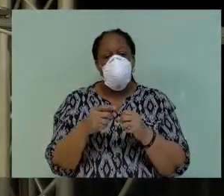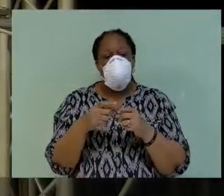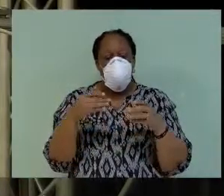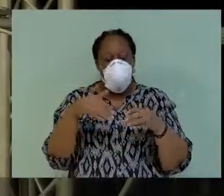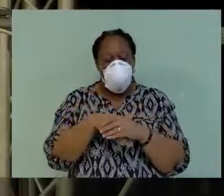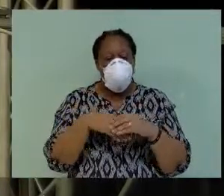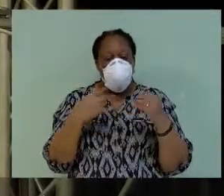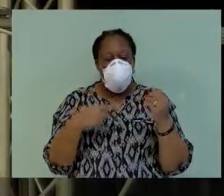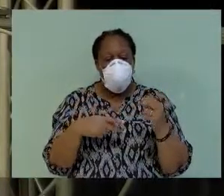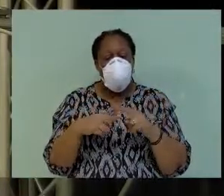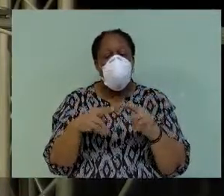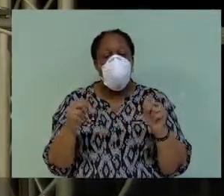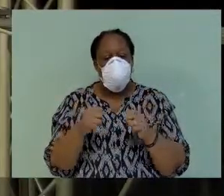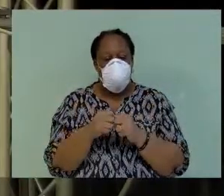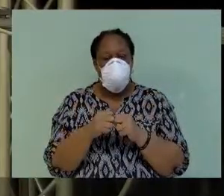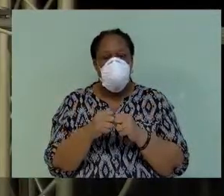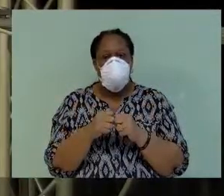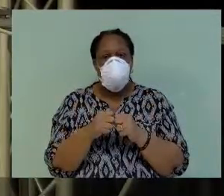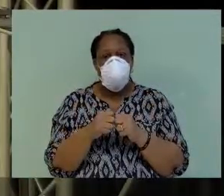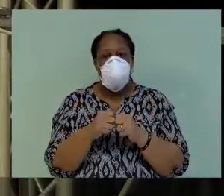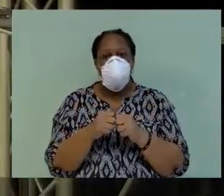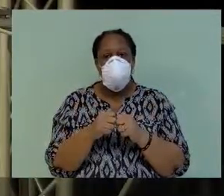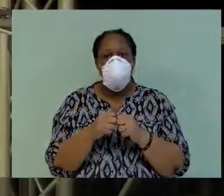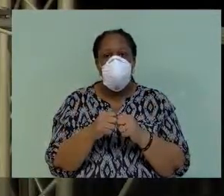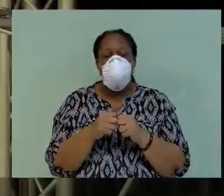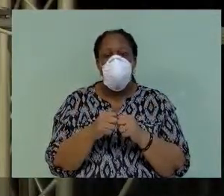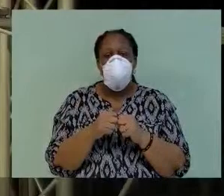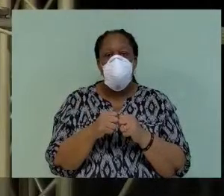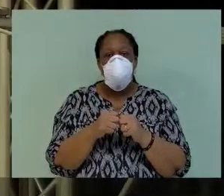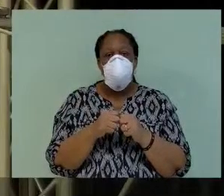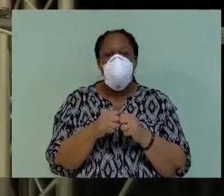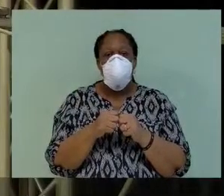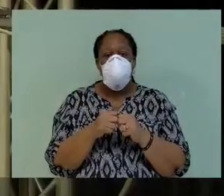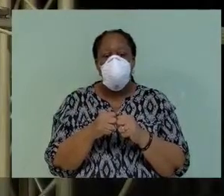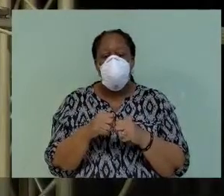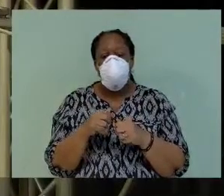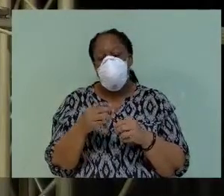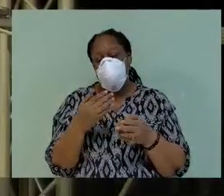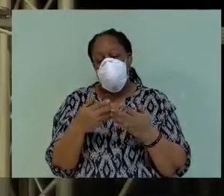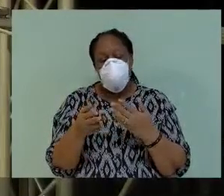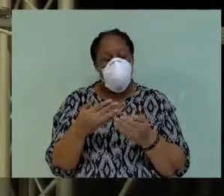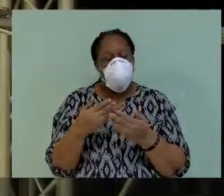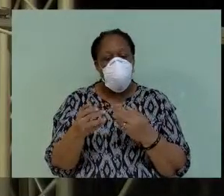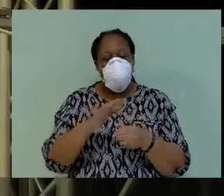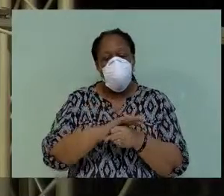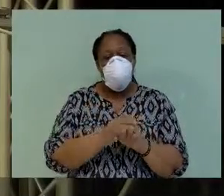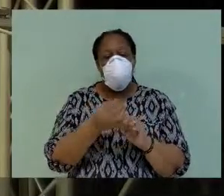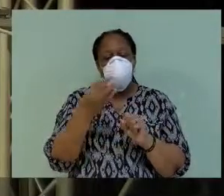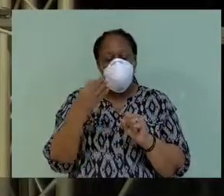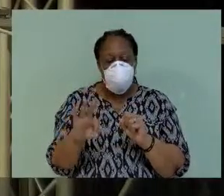practices, among other things. Despite the COVID-19 pandemic, we have been